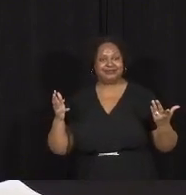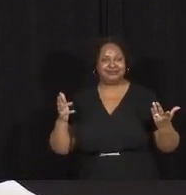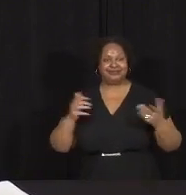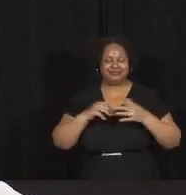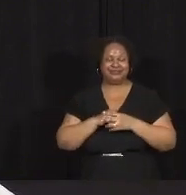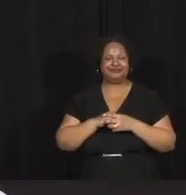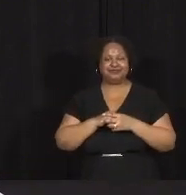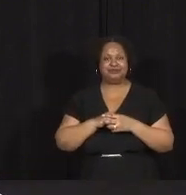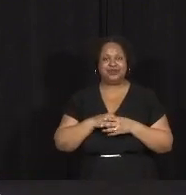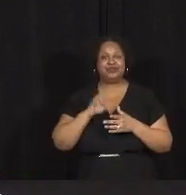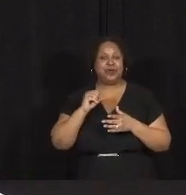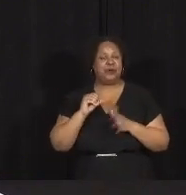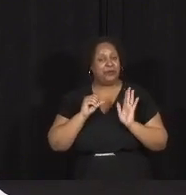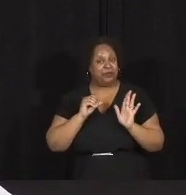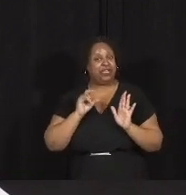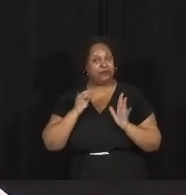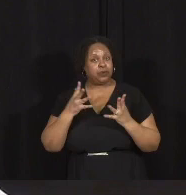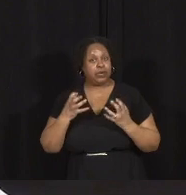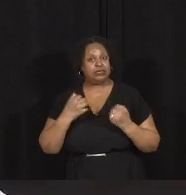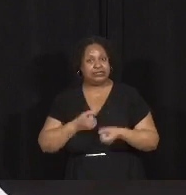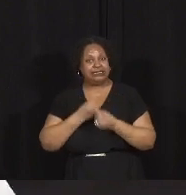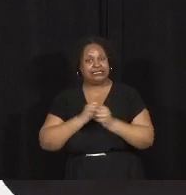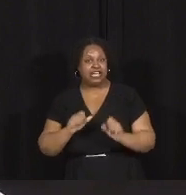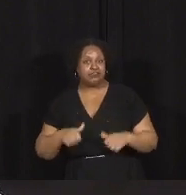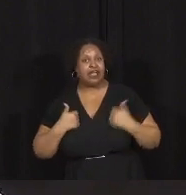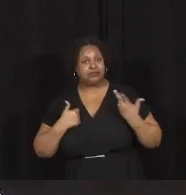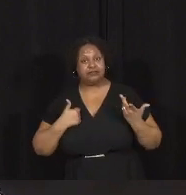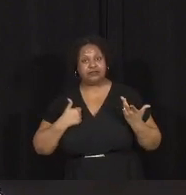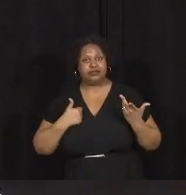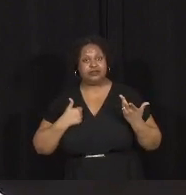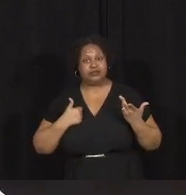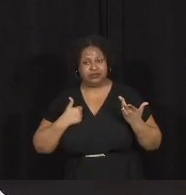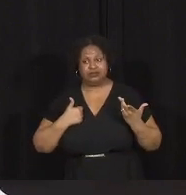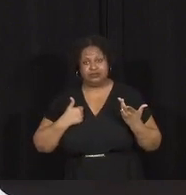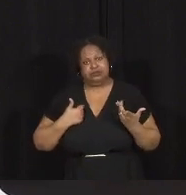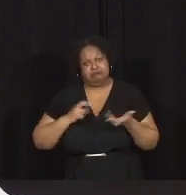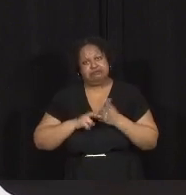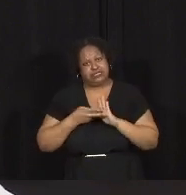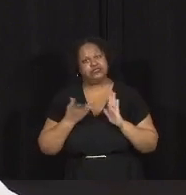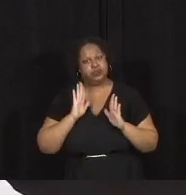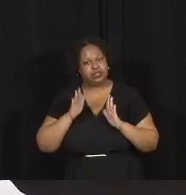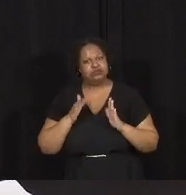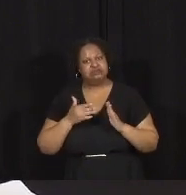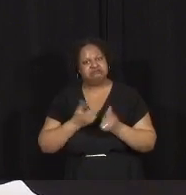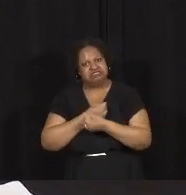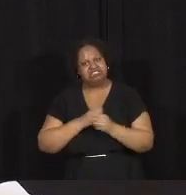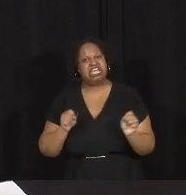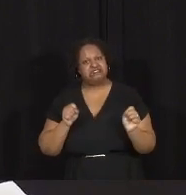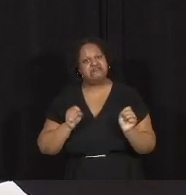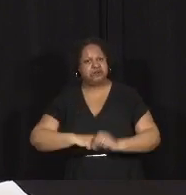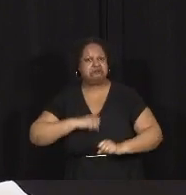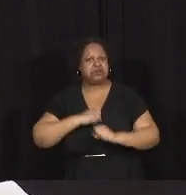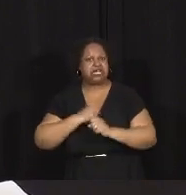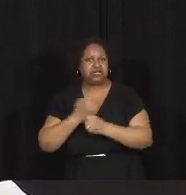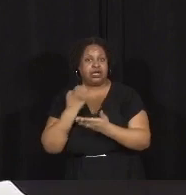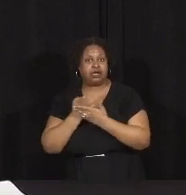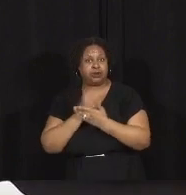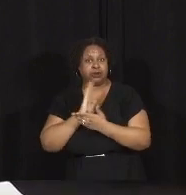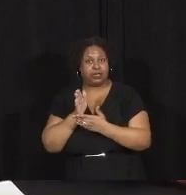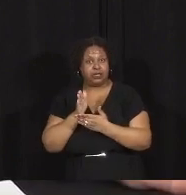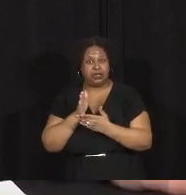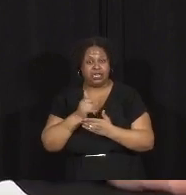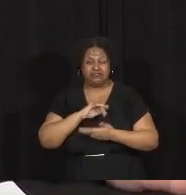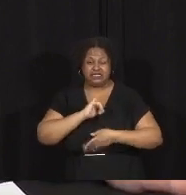lives and saving the economy. Bearing down hard now achieves both